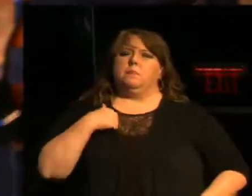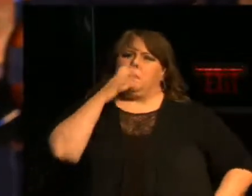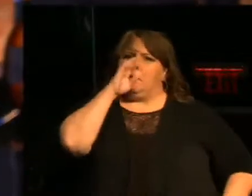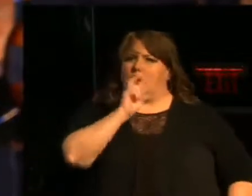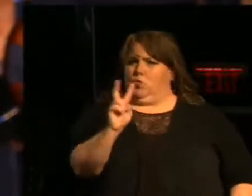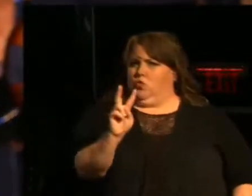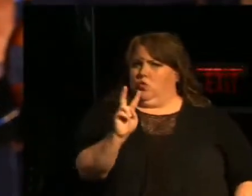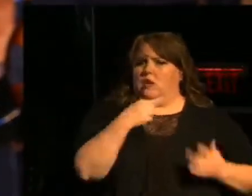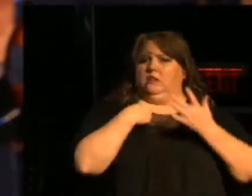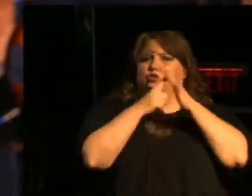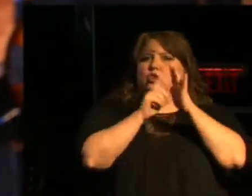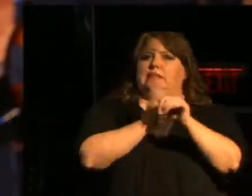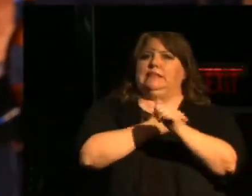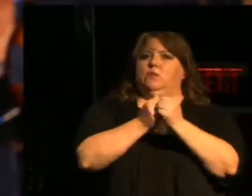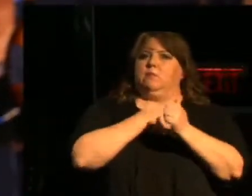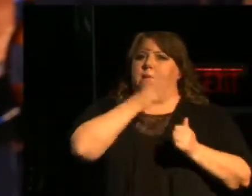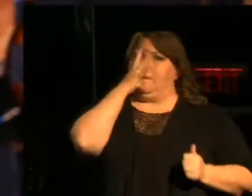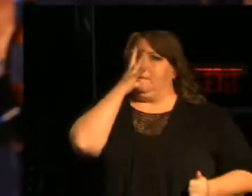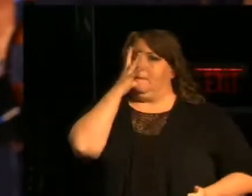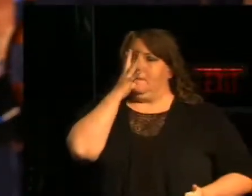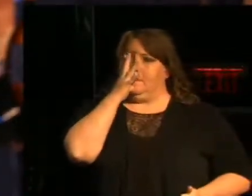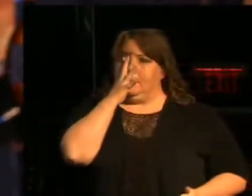them very, very much.